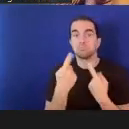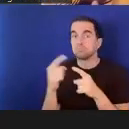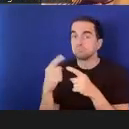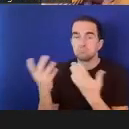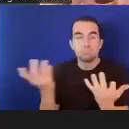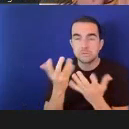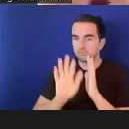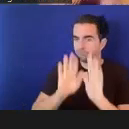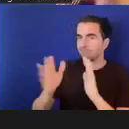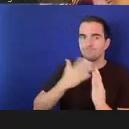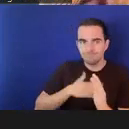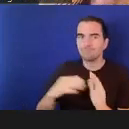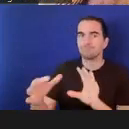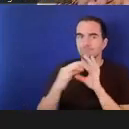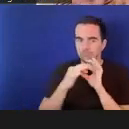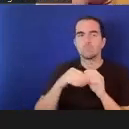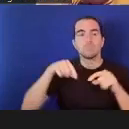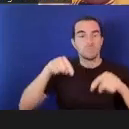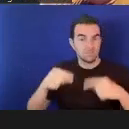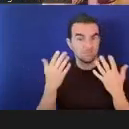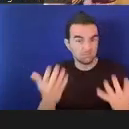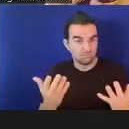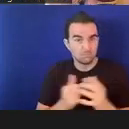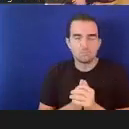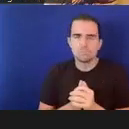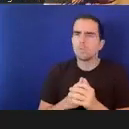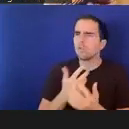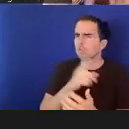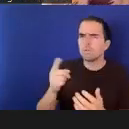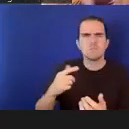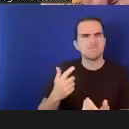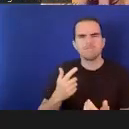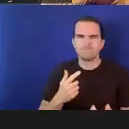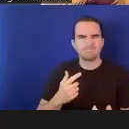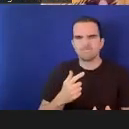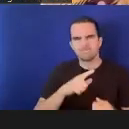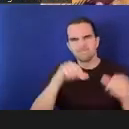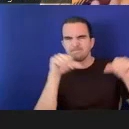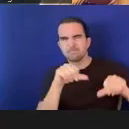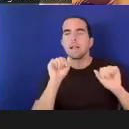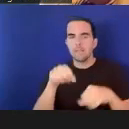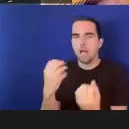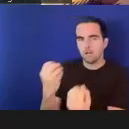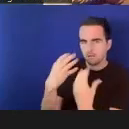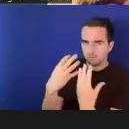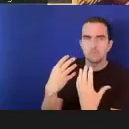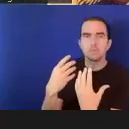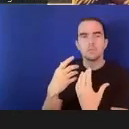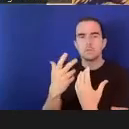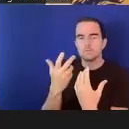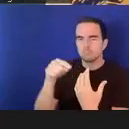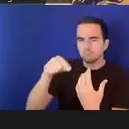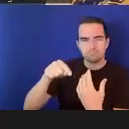various channels on, they can be, to cover all these issues. You wouldn't say the complaints box is